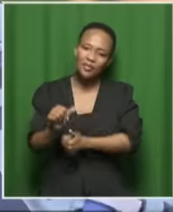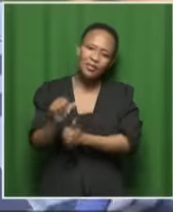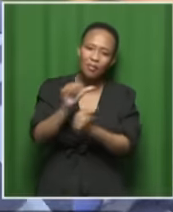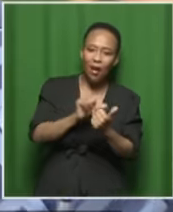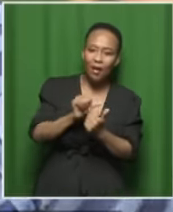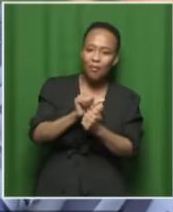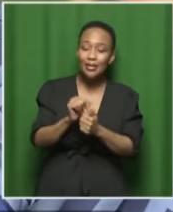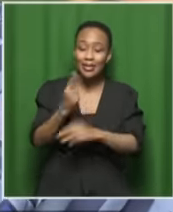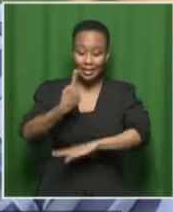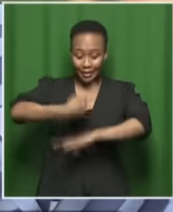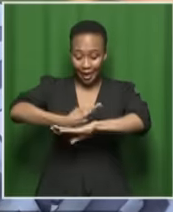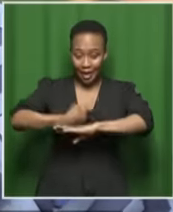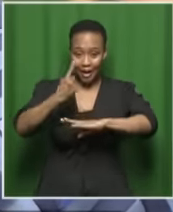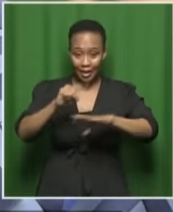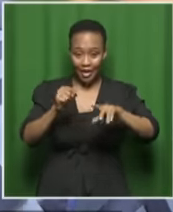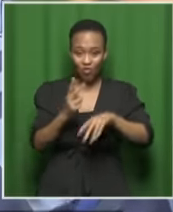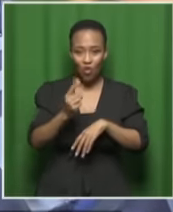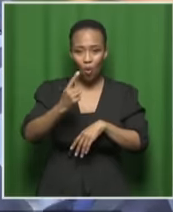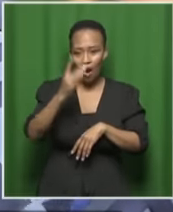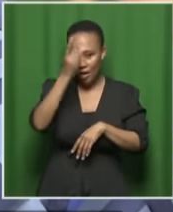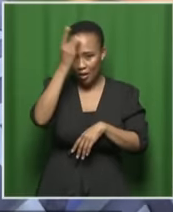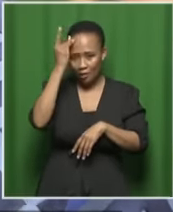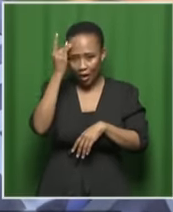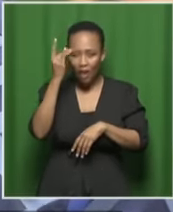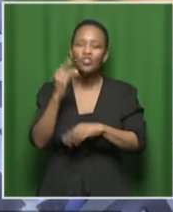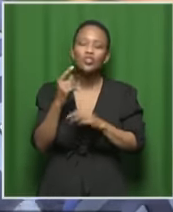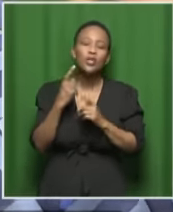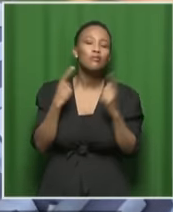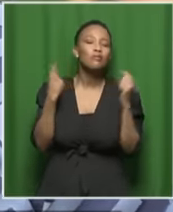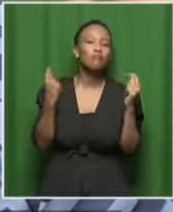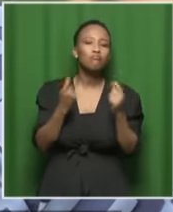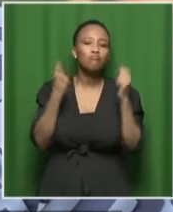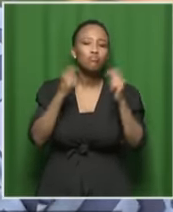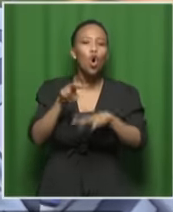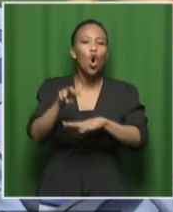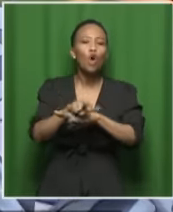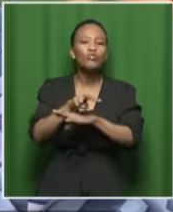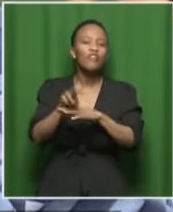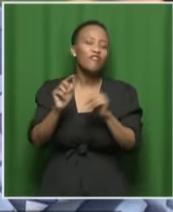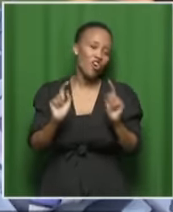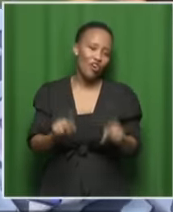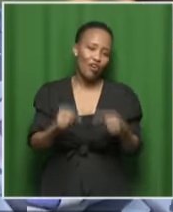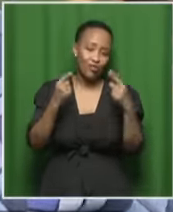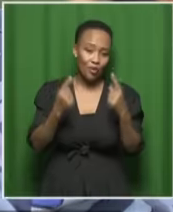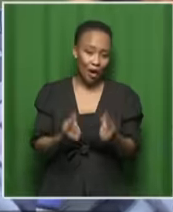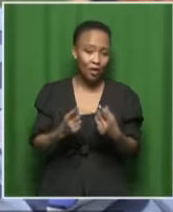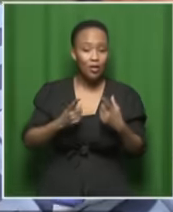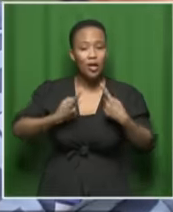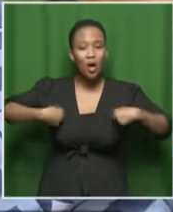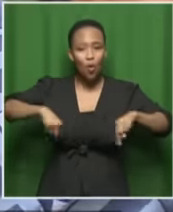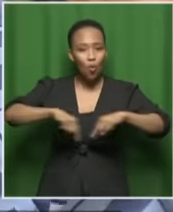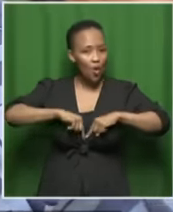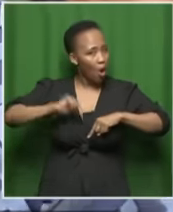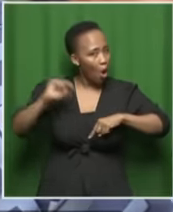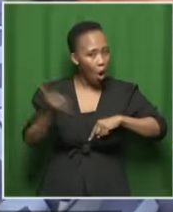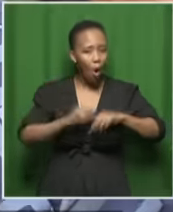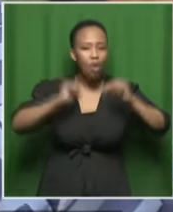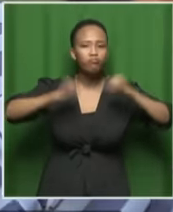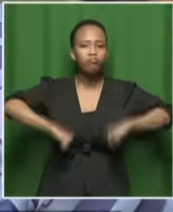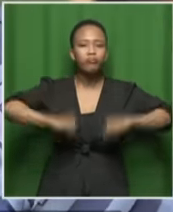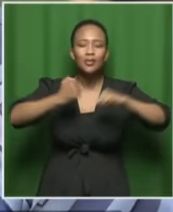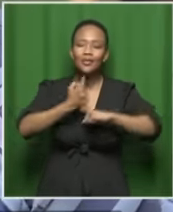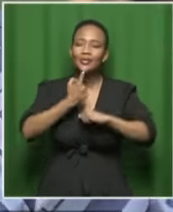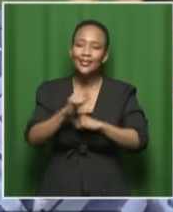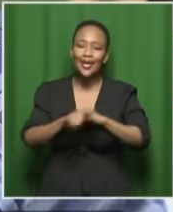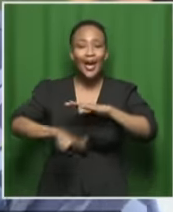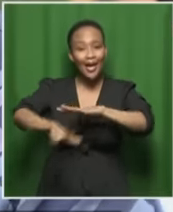the land is still where it is in other things. I think it's myopic, it's narrow in its approach, when we, all of us, agree that the land must return